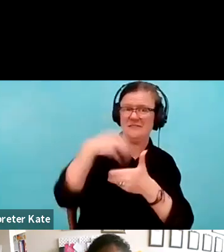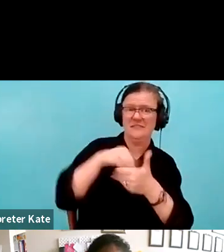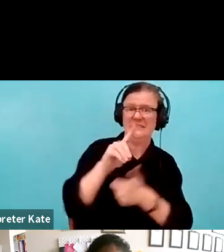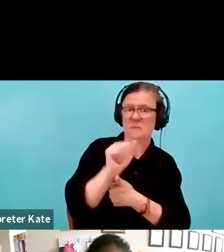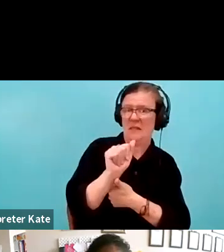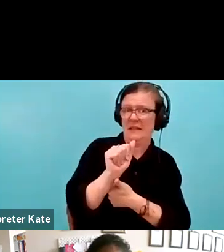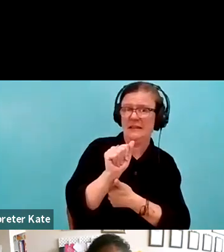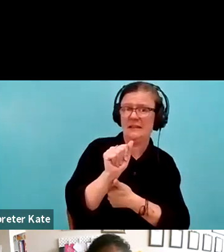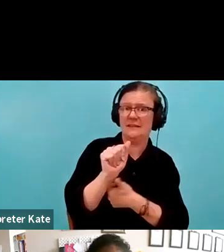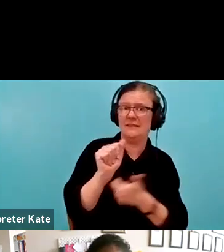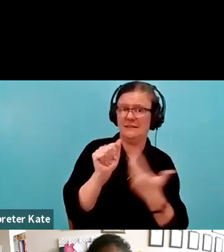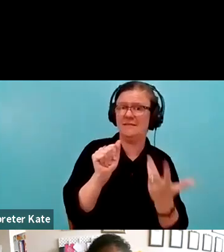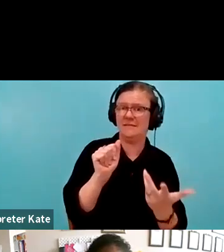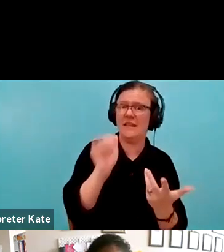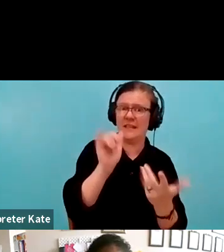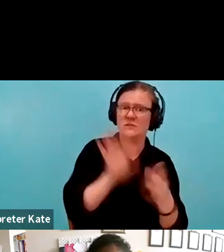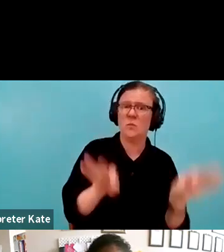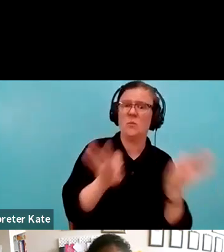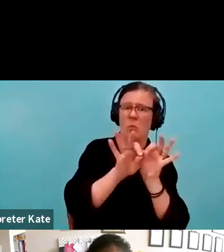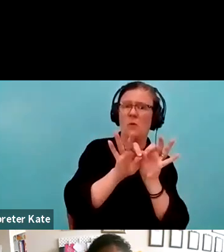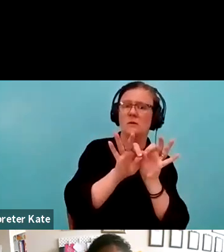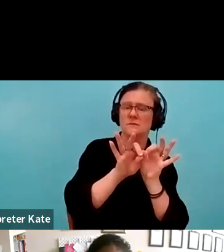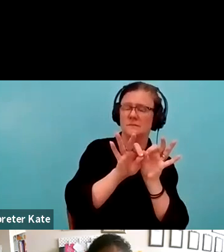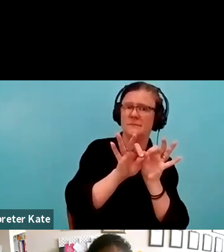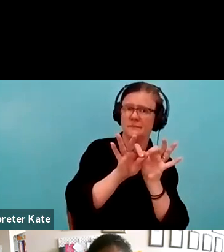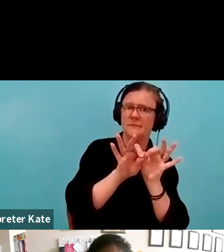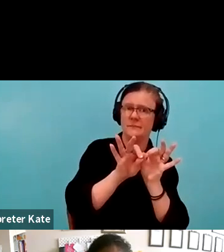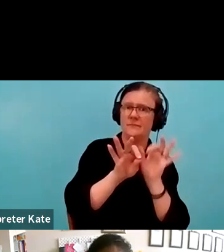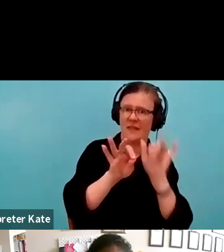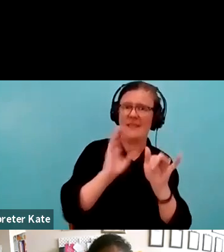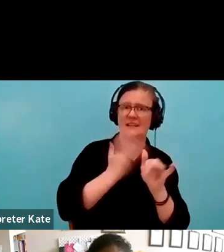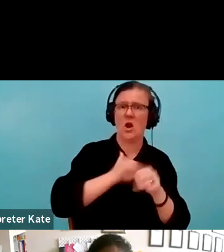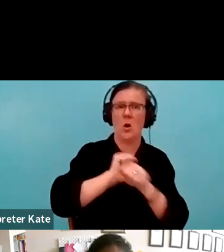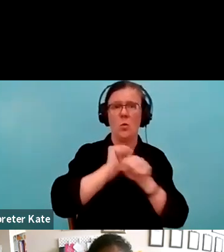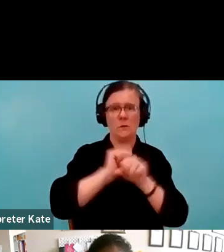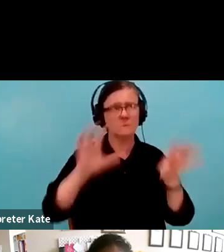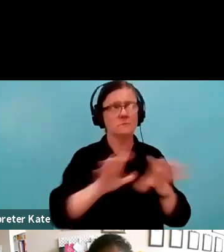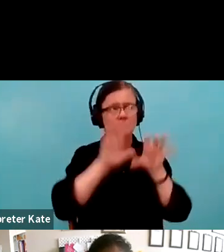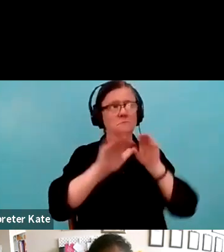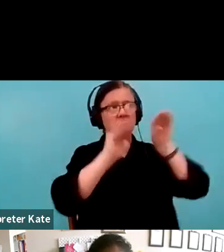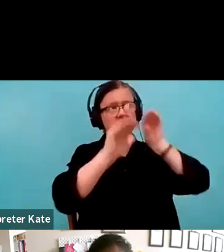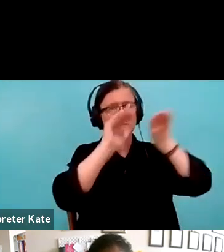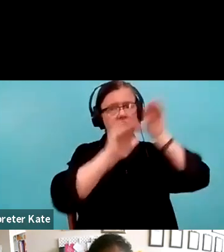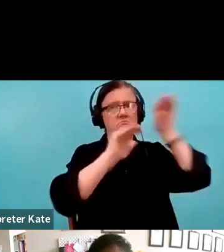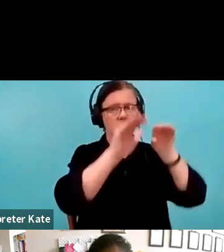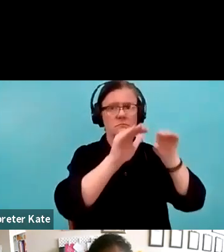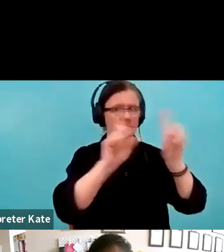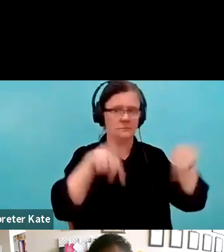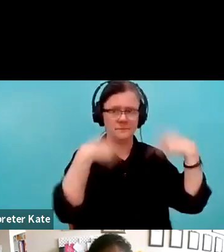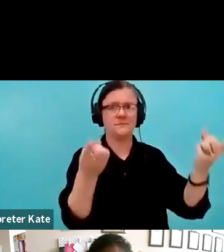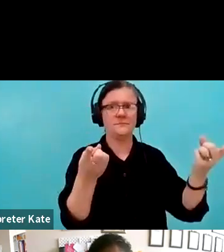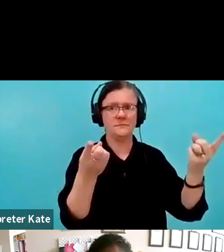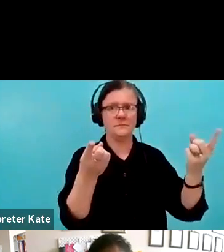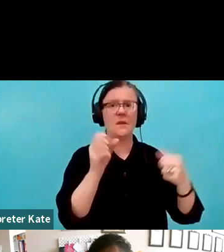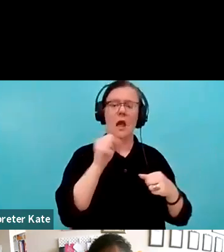diversity, is really important. And that's some work that that we've been trying to be involved in as we went throughout because we've worked on